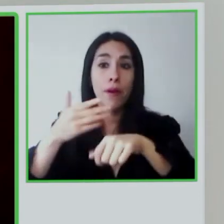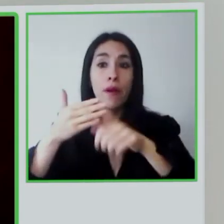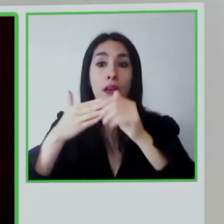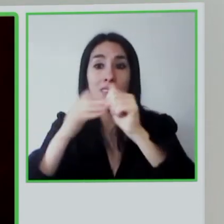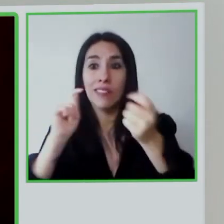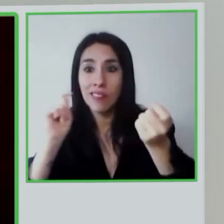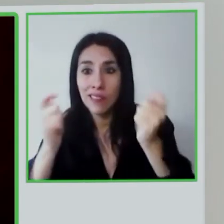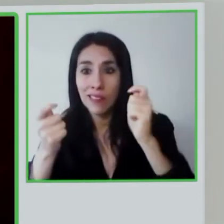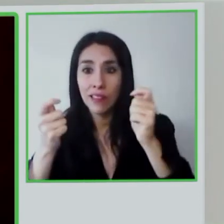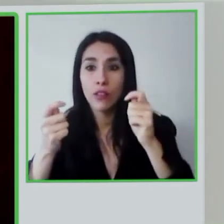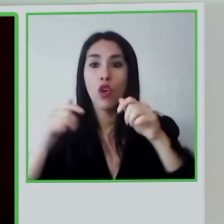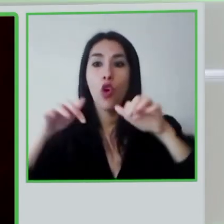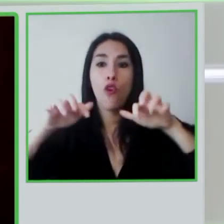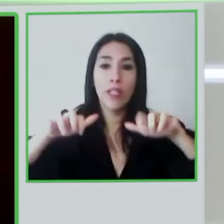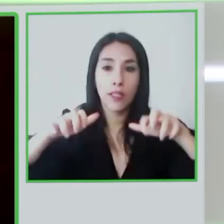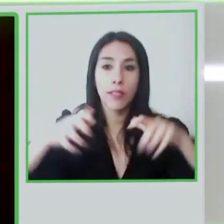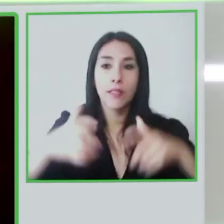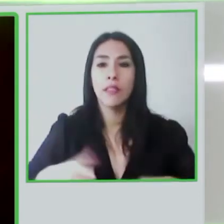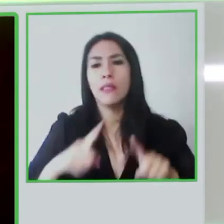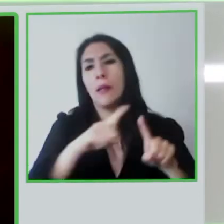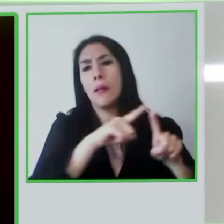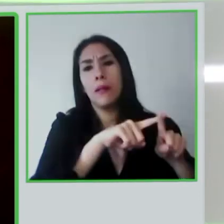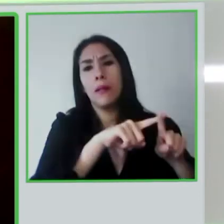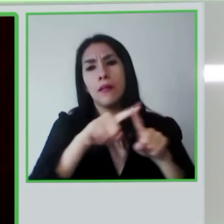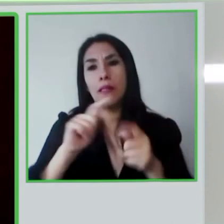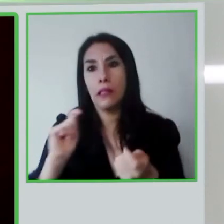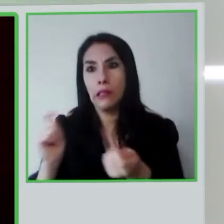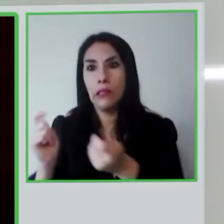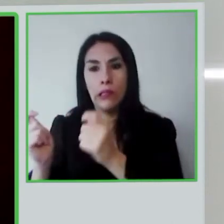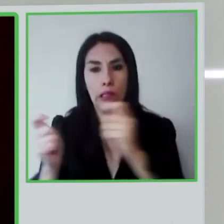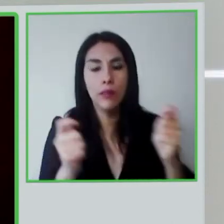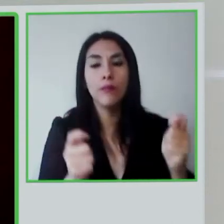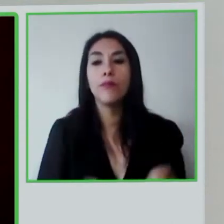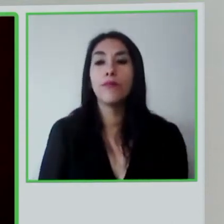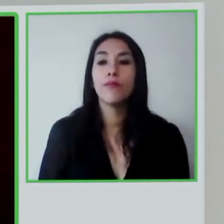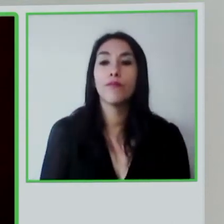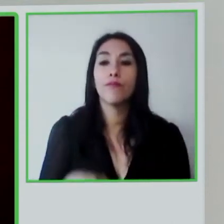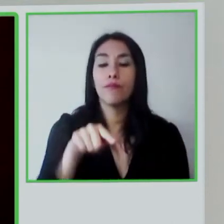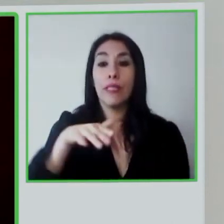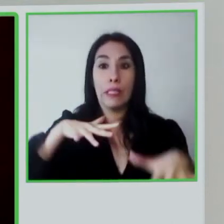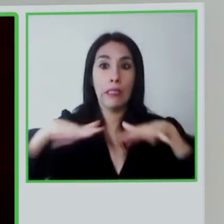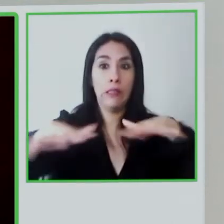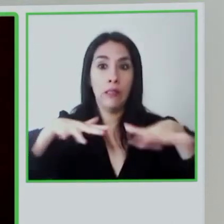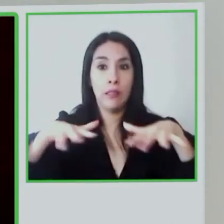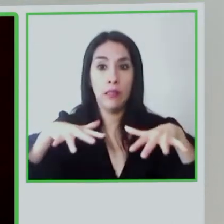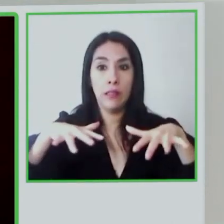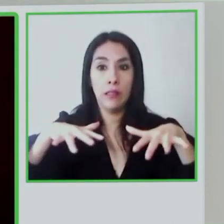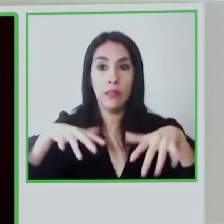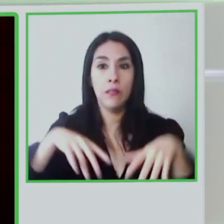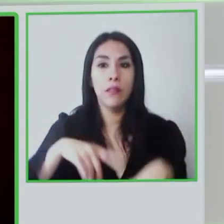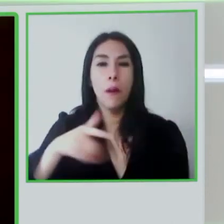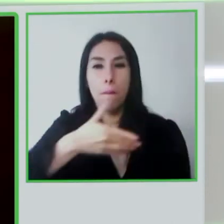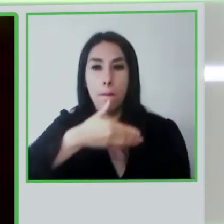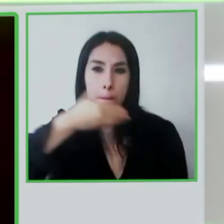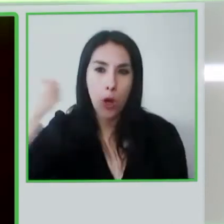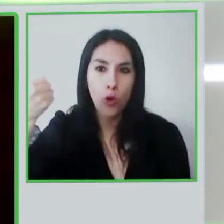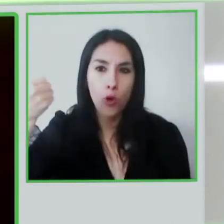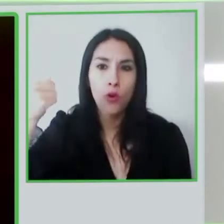parking places, special keyboards, on interview based on skills.